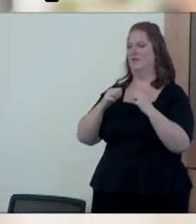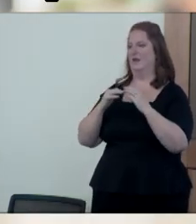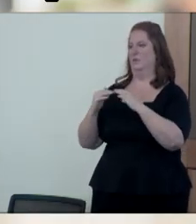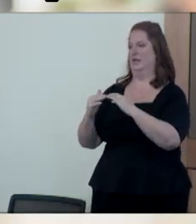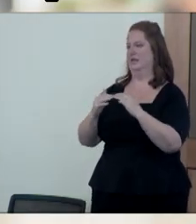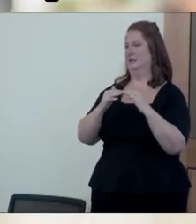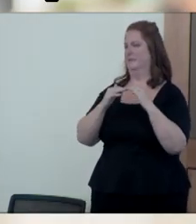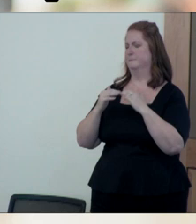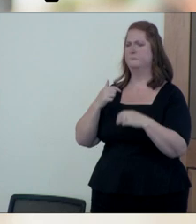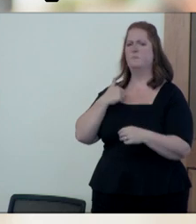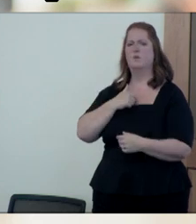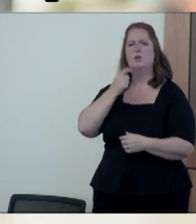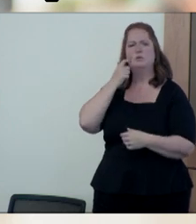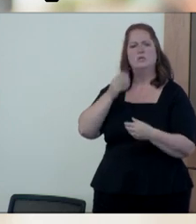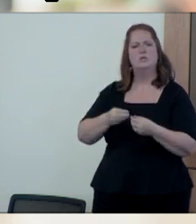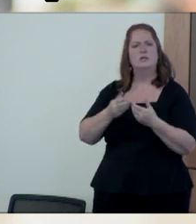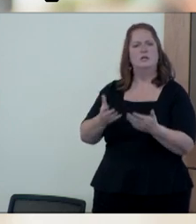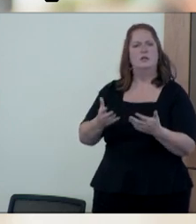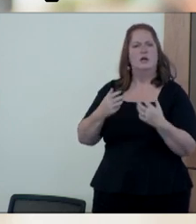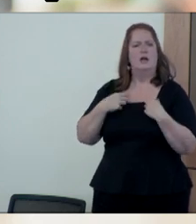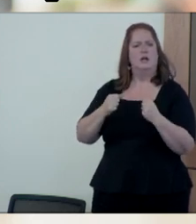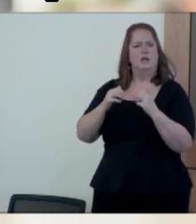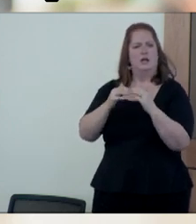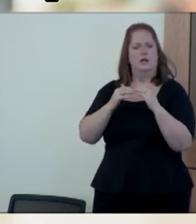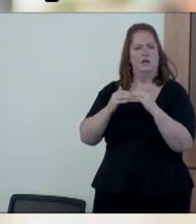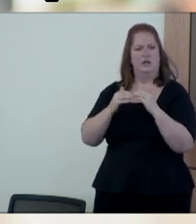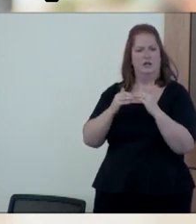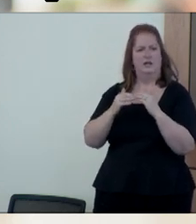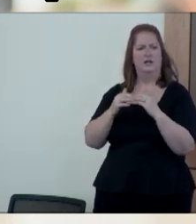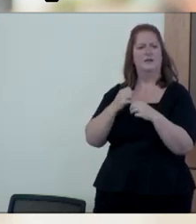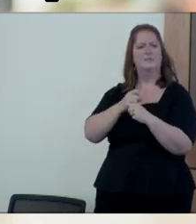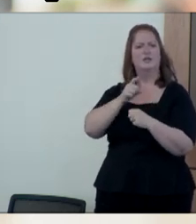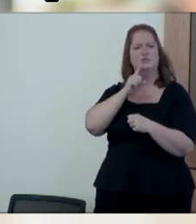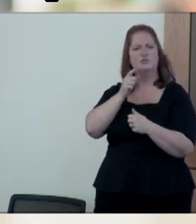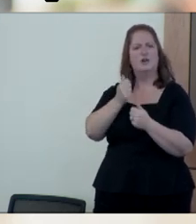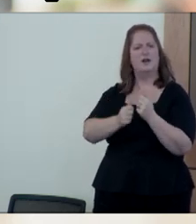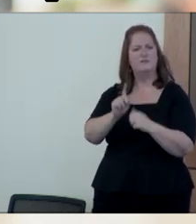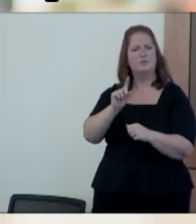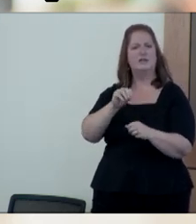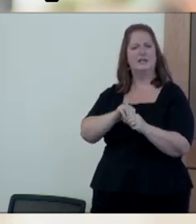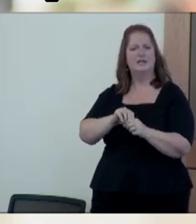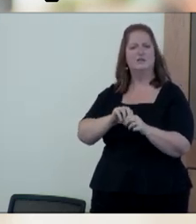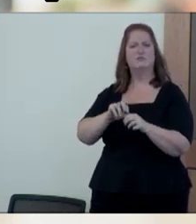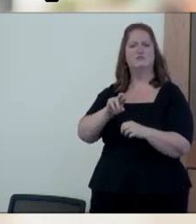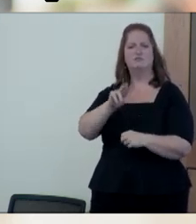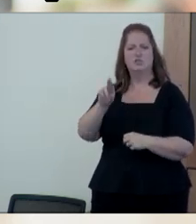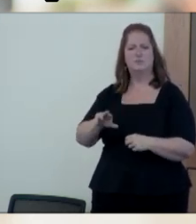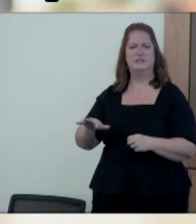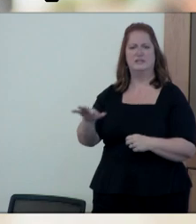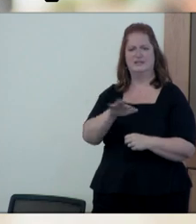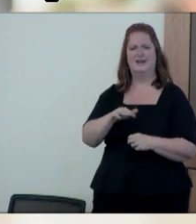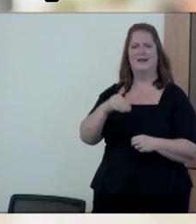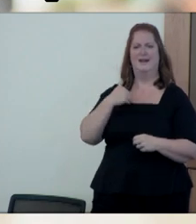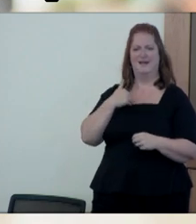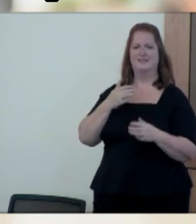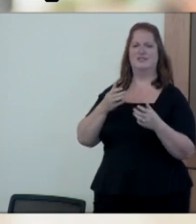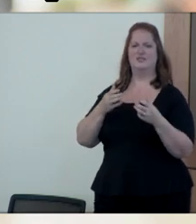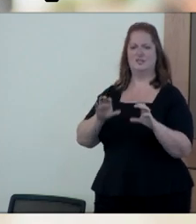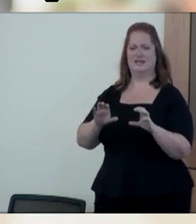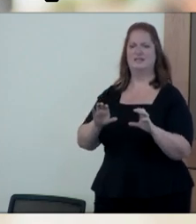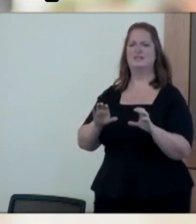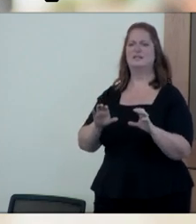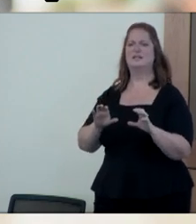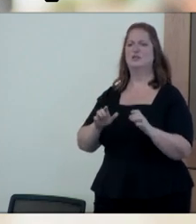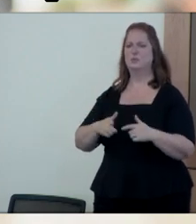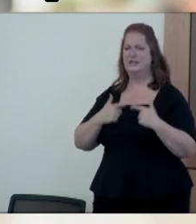recently launched the Health Equity Initiative to ensure that everyone in the greater Richmond region has a fair chance to live a